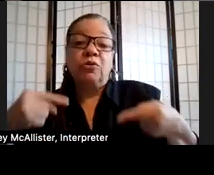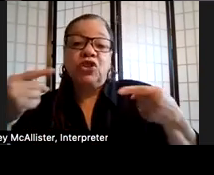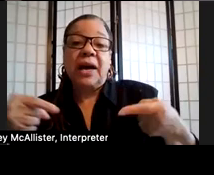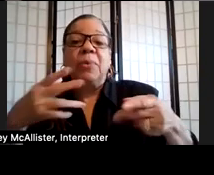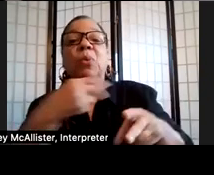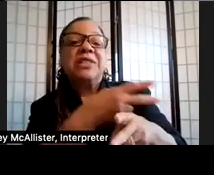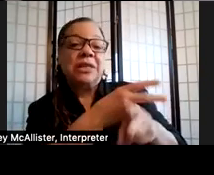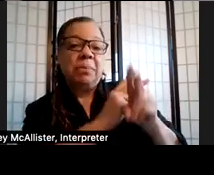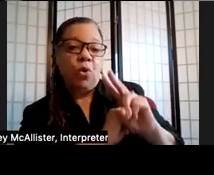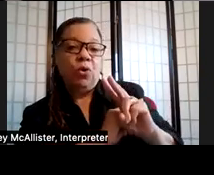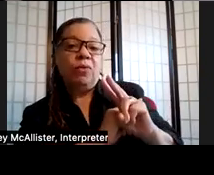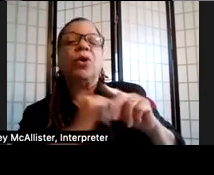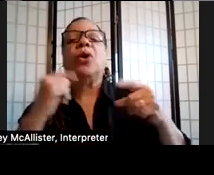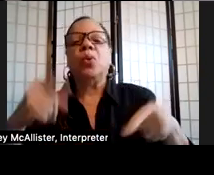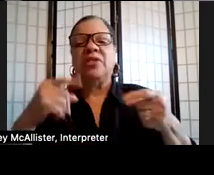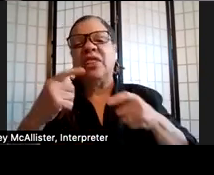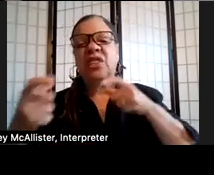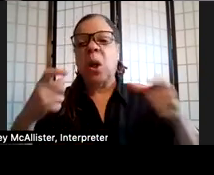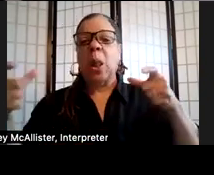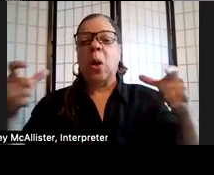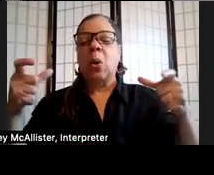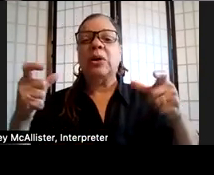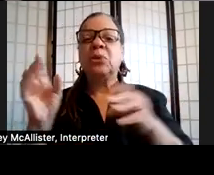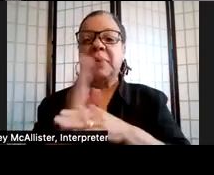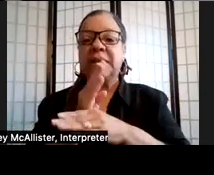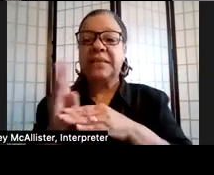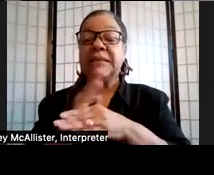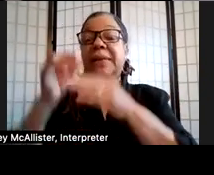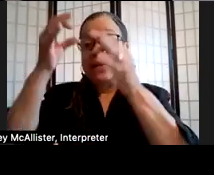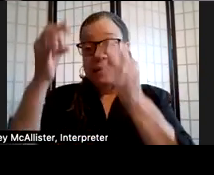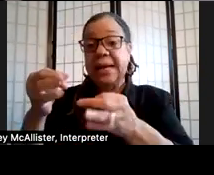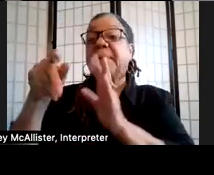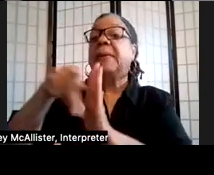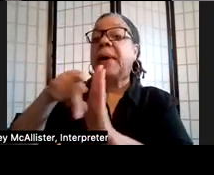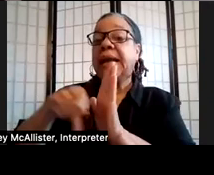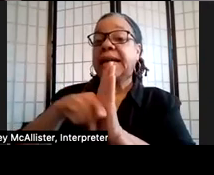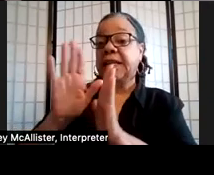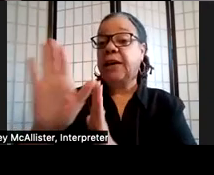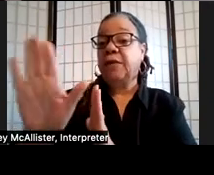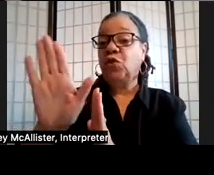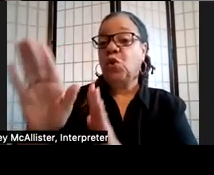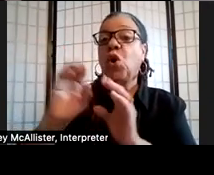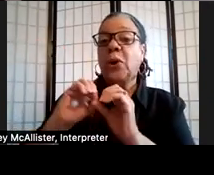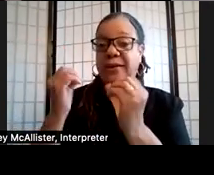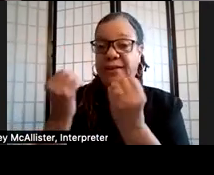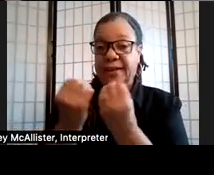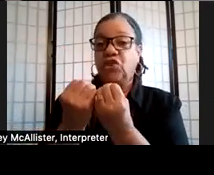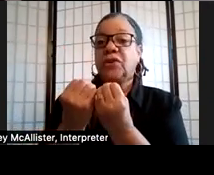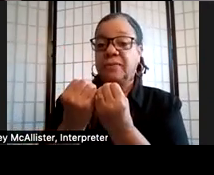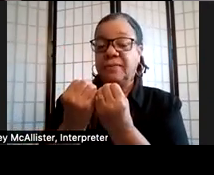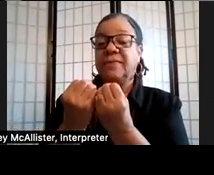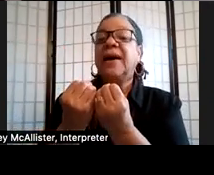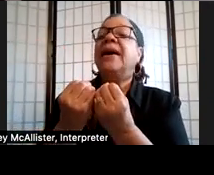borrow one through a large facility. But that should be decided by policy, and the decision should be sound and the